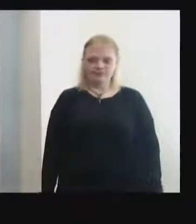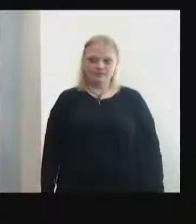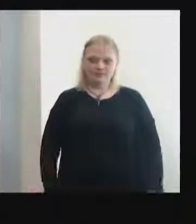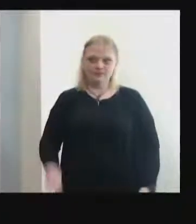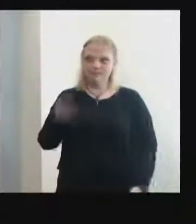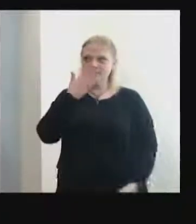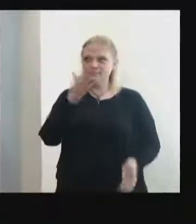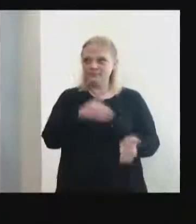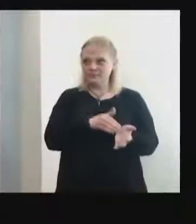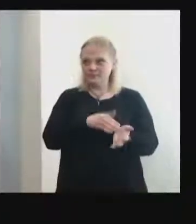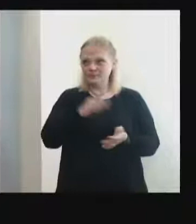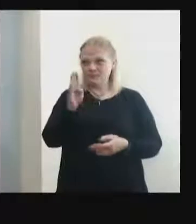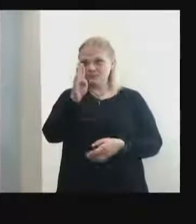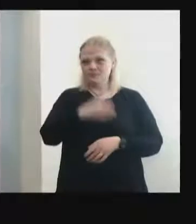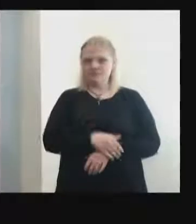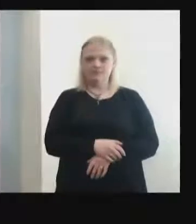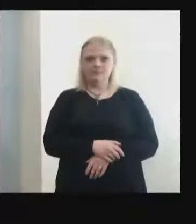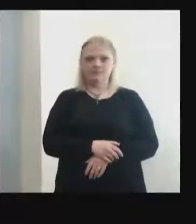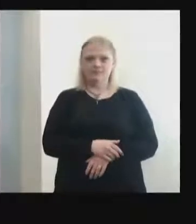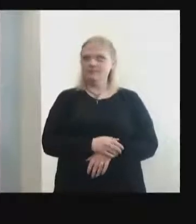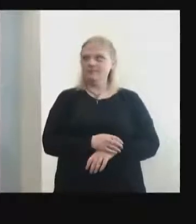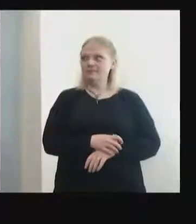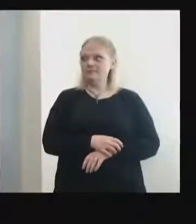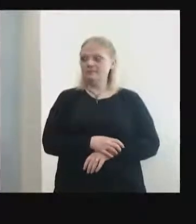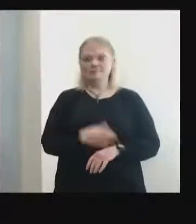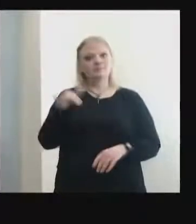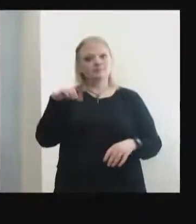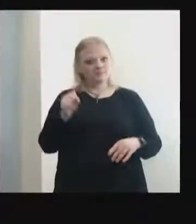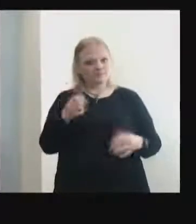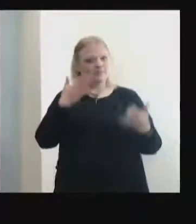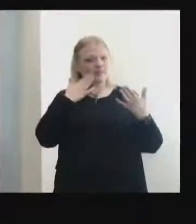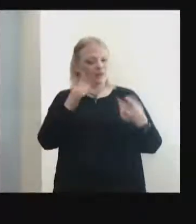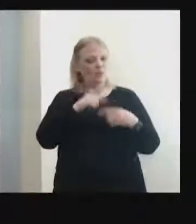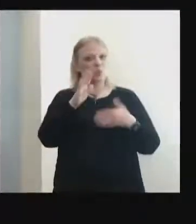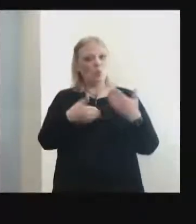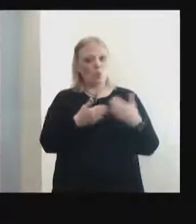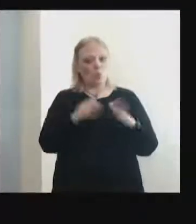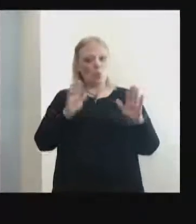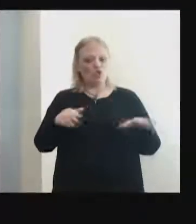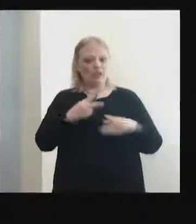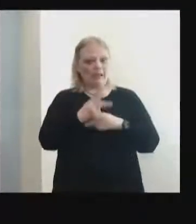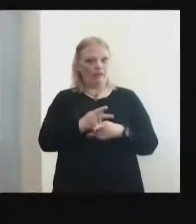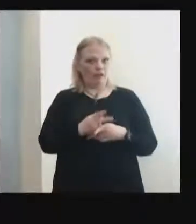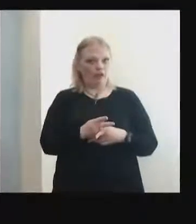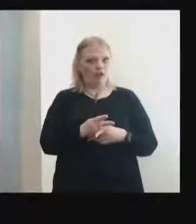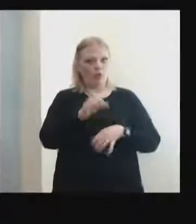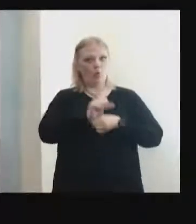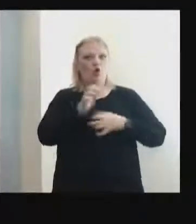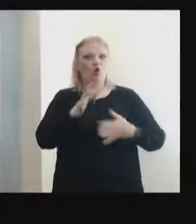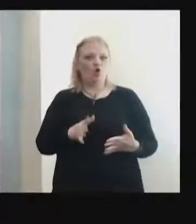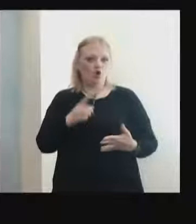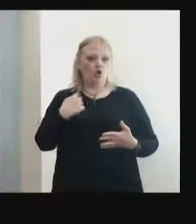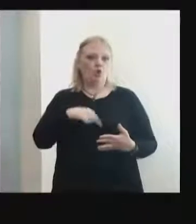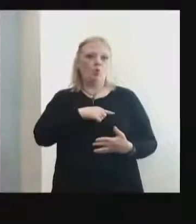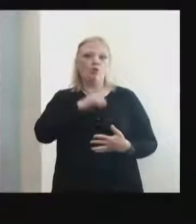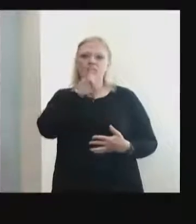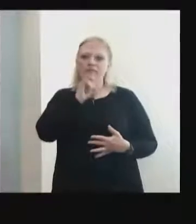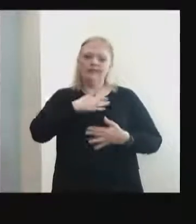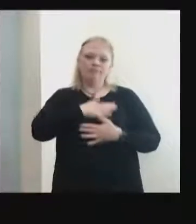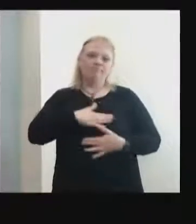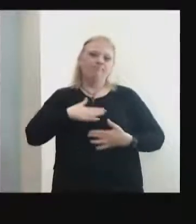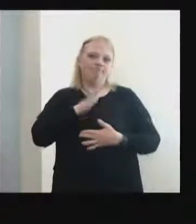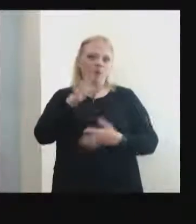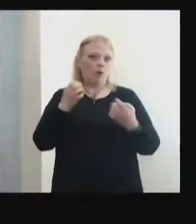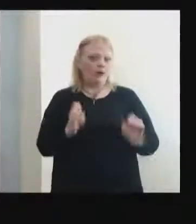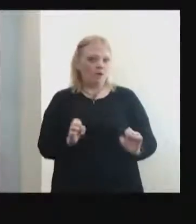Thank you, Dr. B. Yes, thank you to all the child care providers out there. We really greatly appreciate your effort. And I